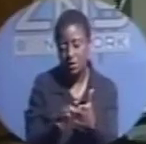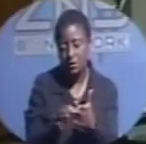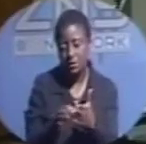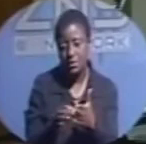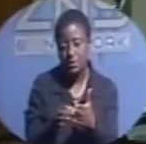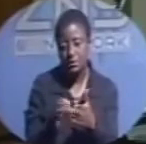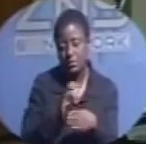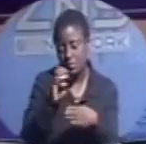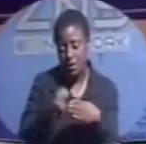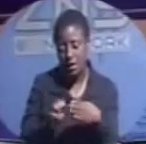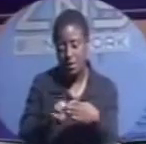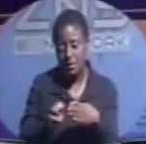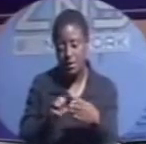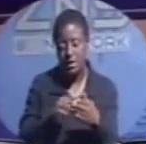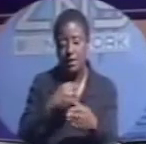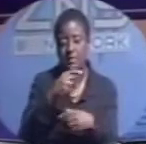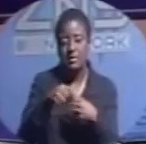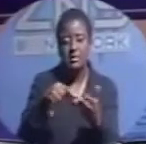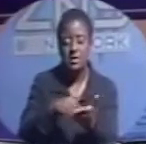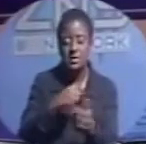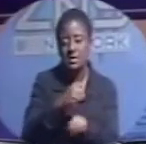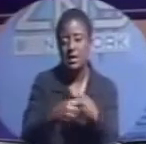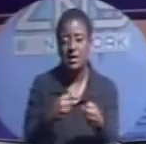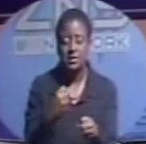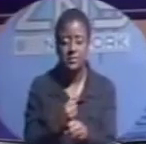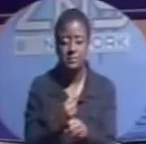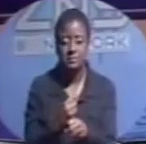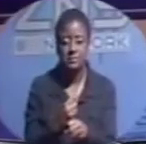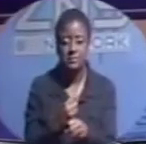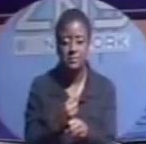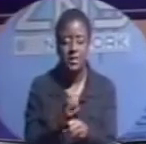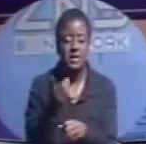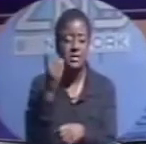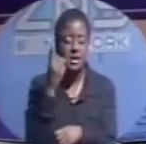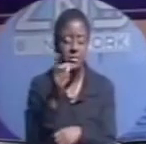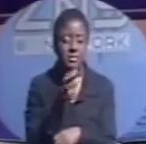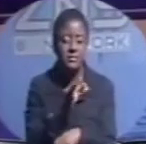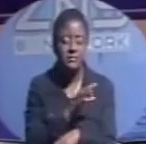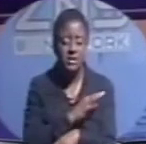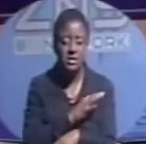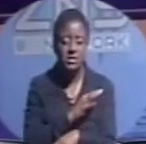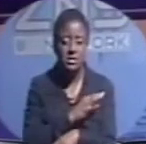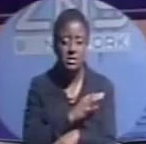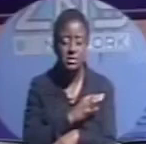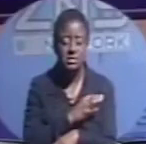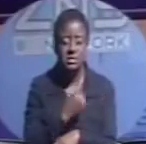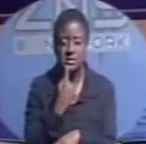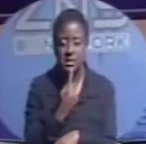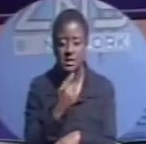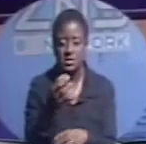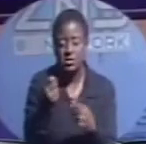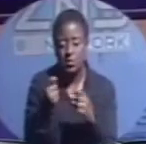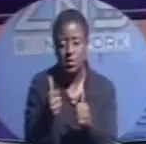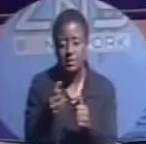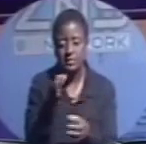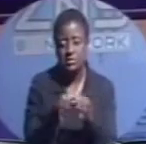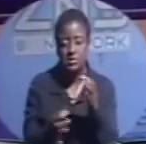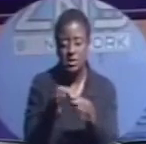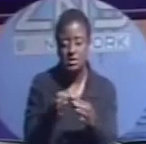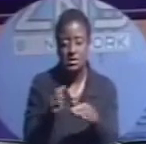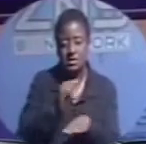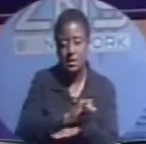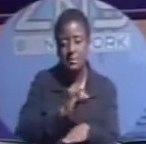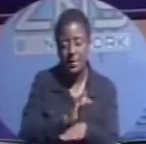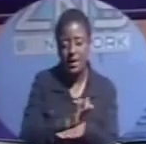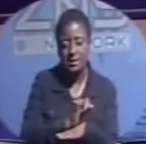by the end of this year. Director of Legal Affairs Deborah Fraser says swift justice also impacts the civil side